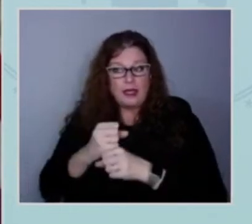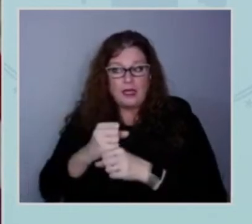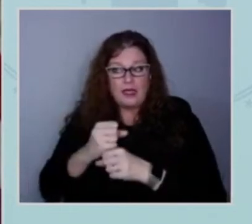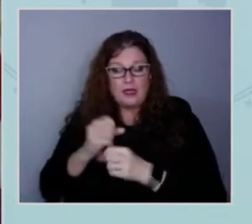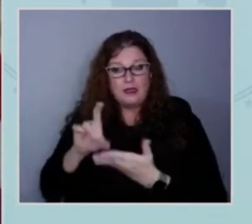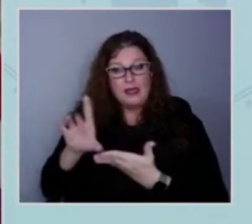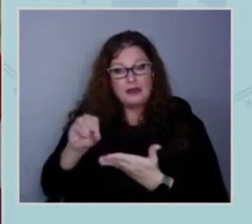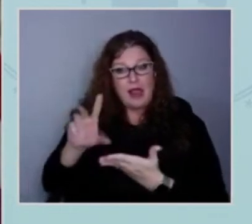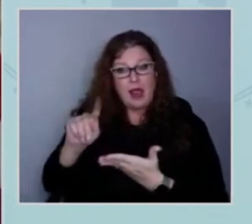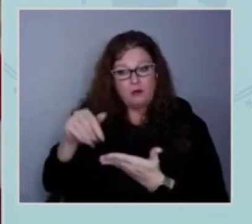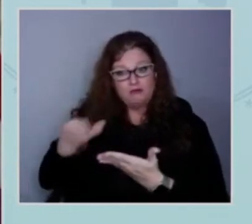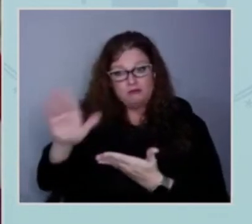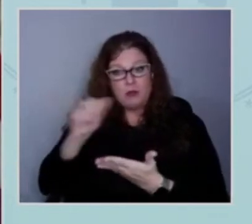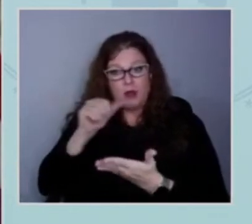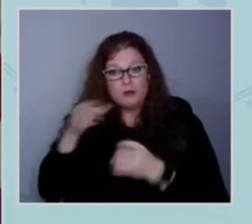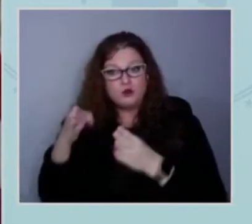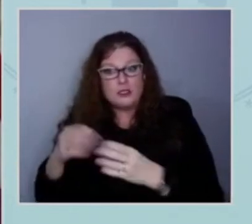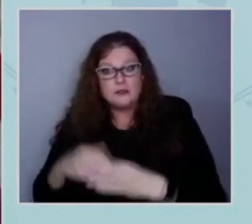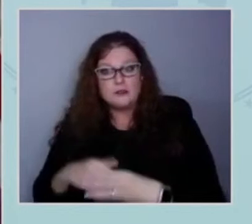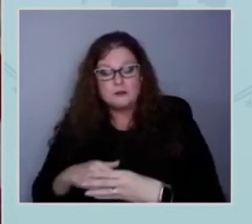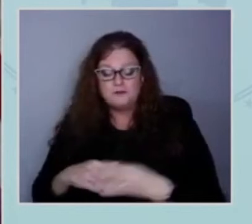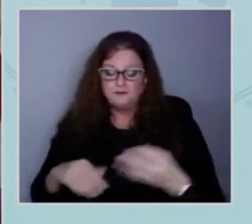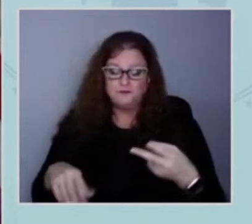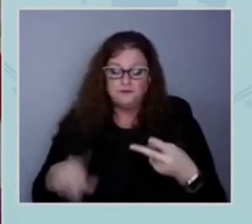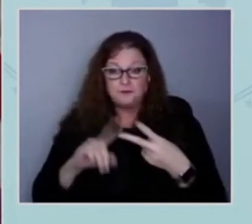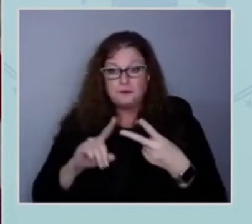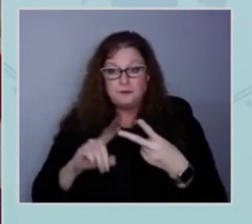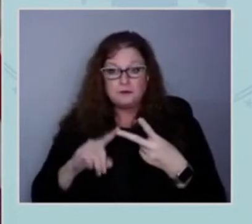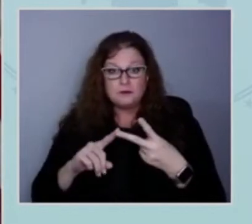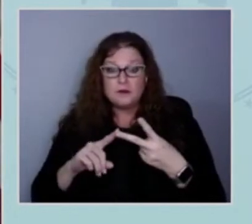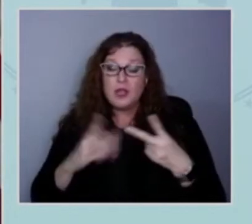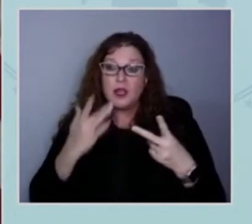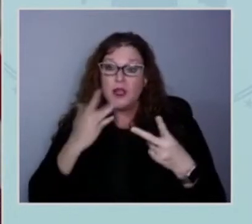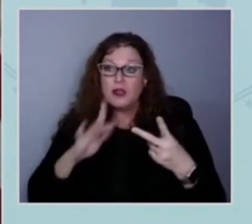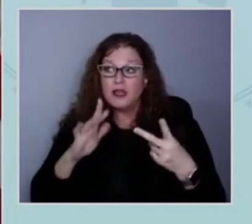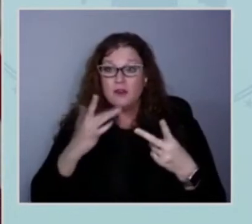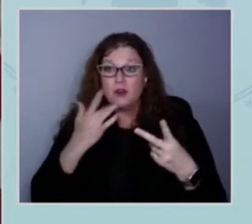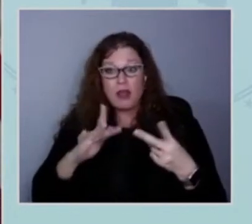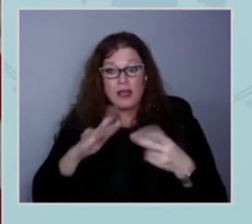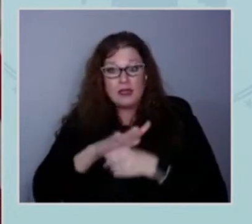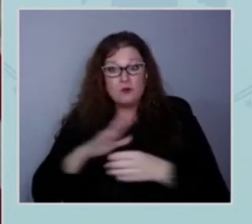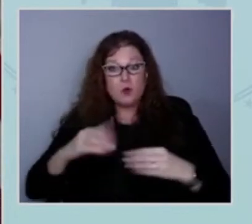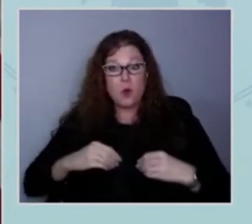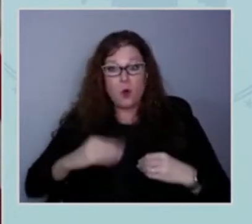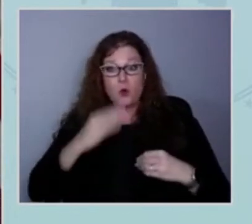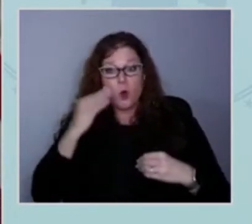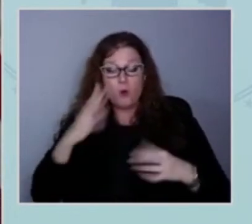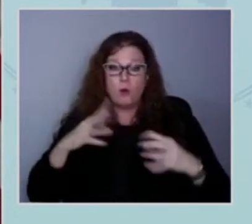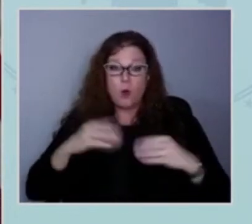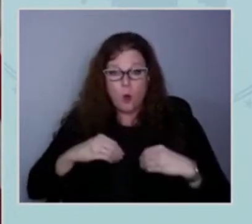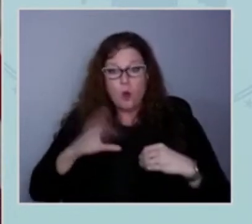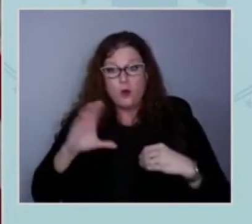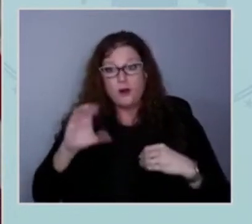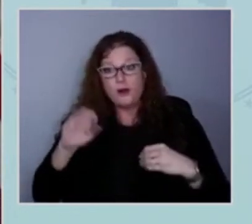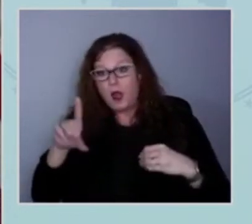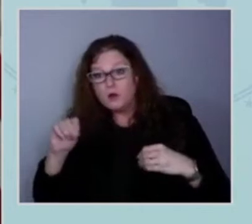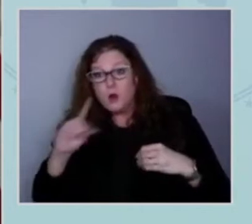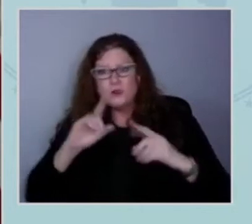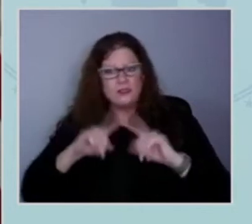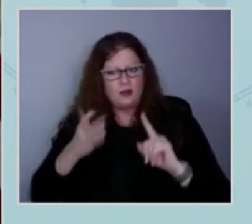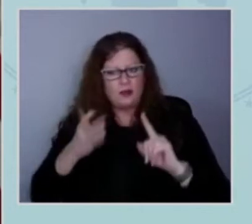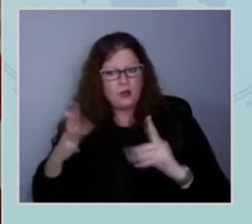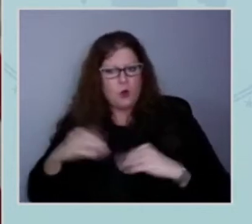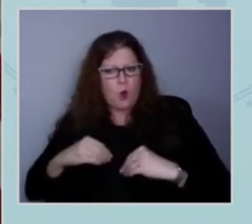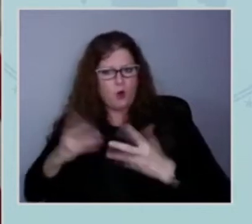maintain without being worried you're going to be getting notice you're thrown out in the street? Number two, and if you're fortunate enough to own